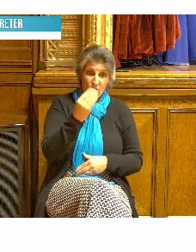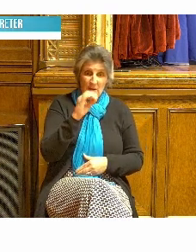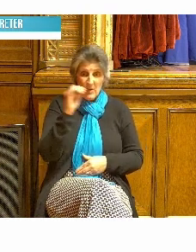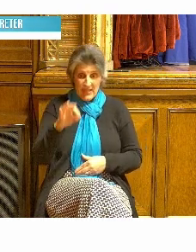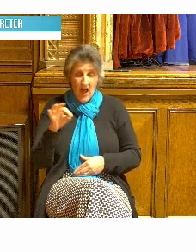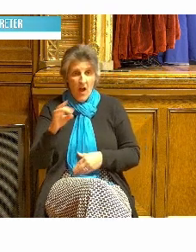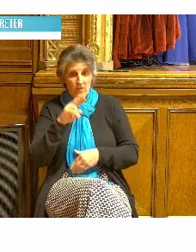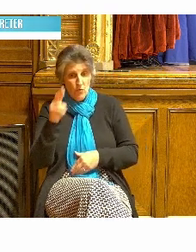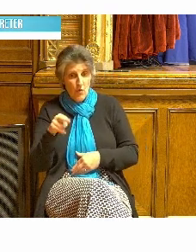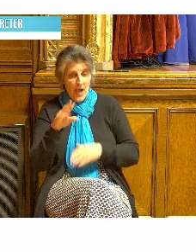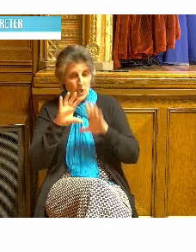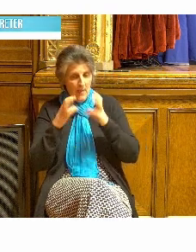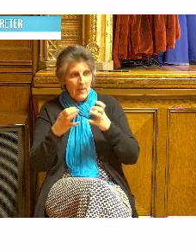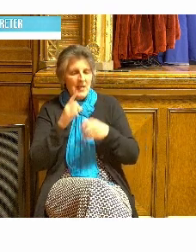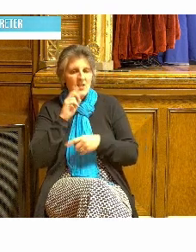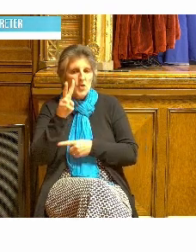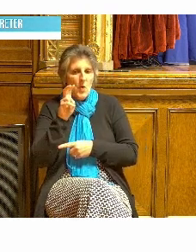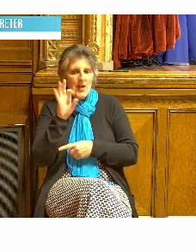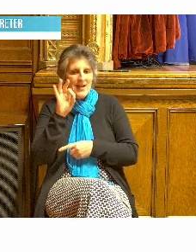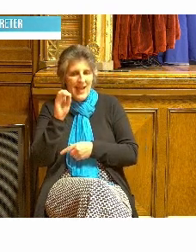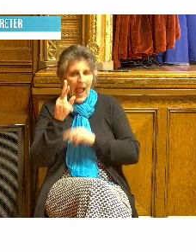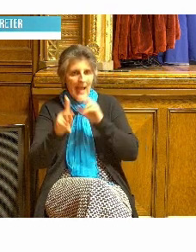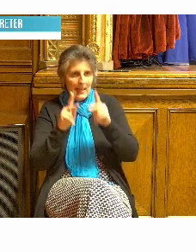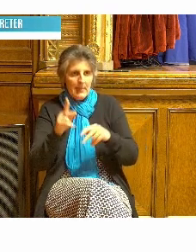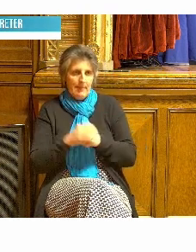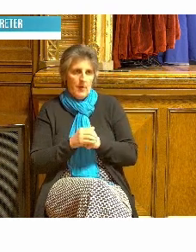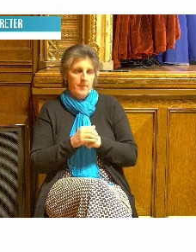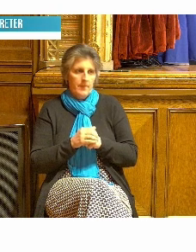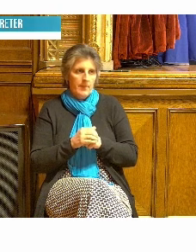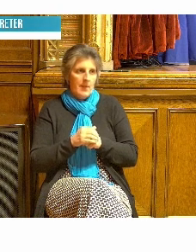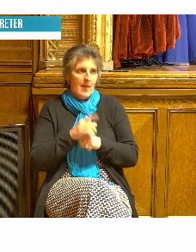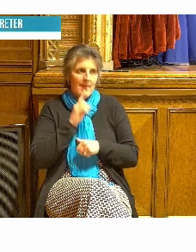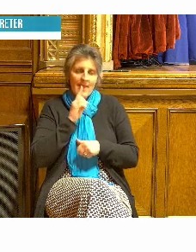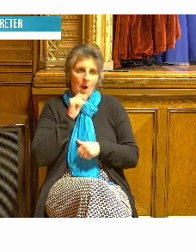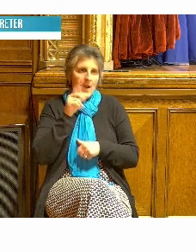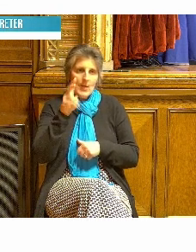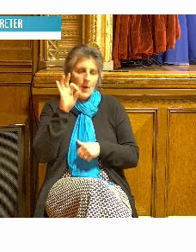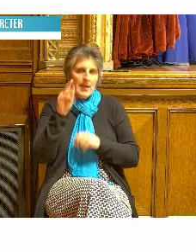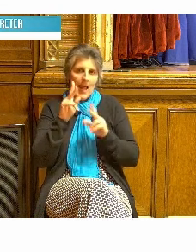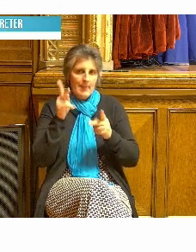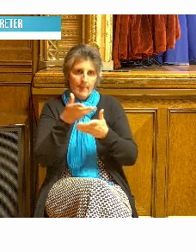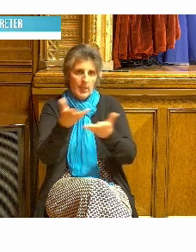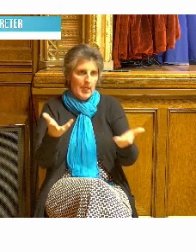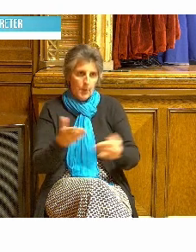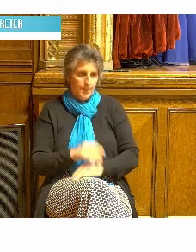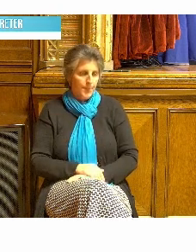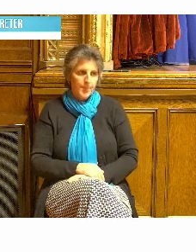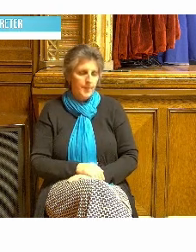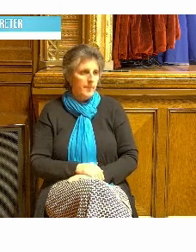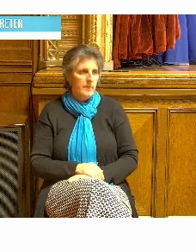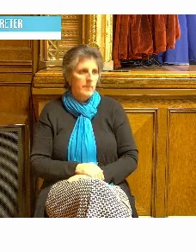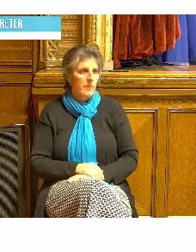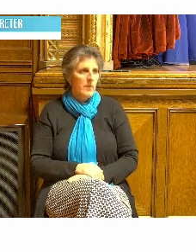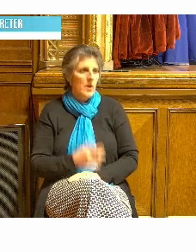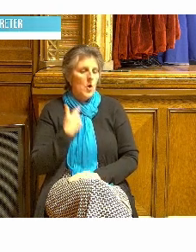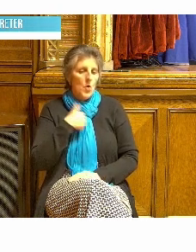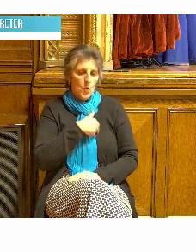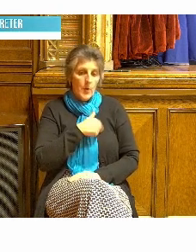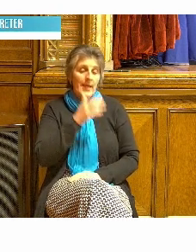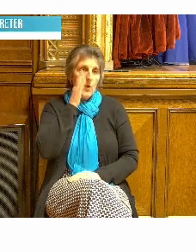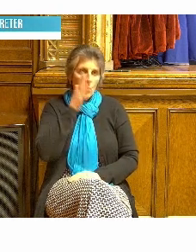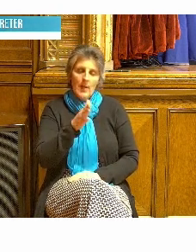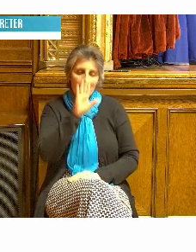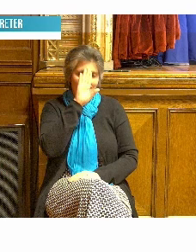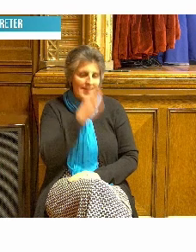the Rochester population is 290 people. There are not 290 people here. We